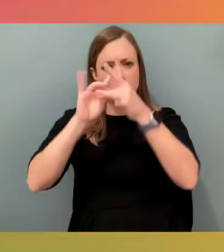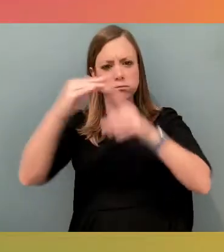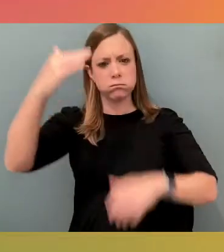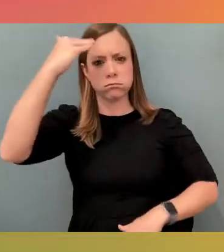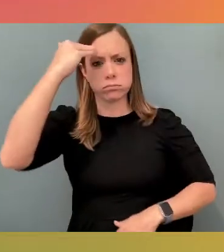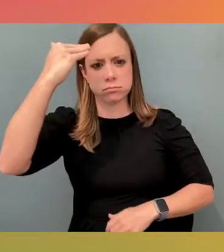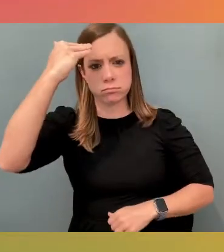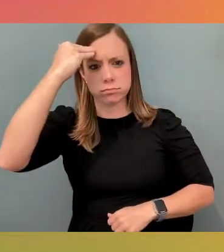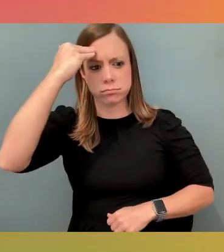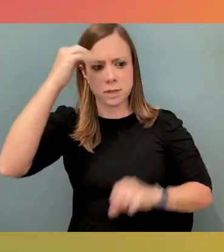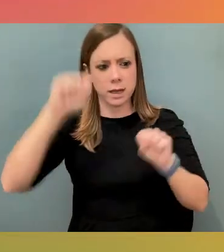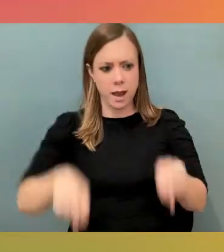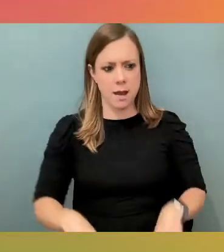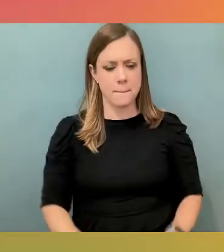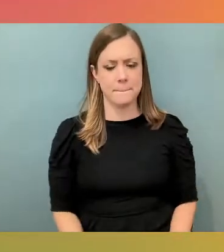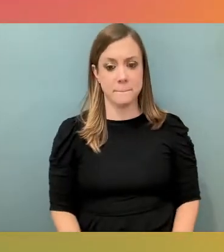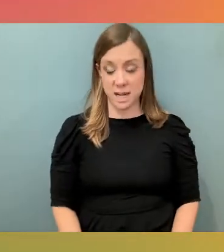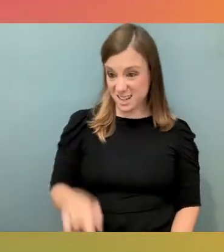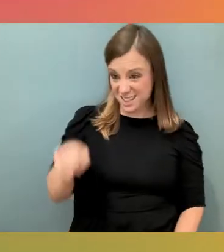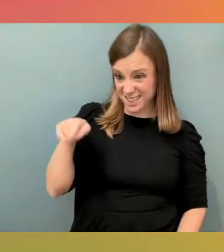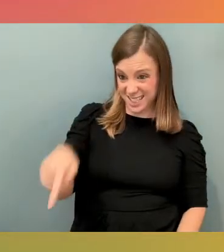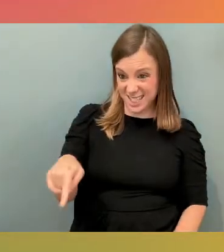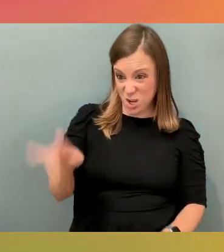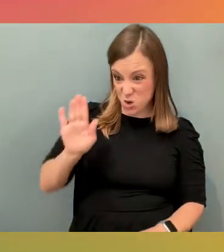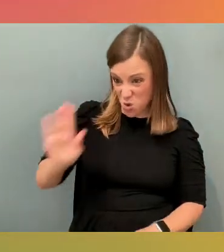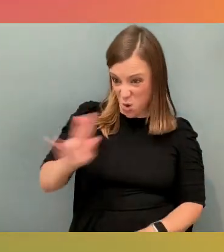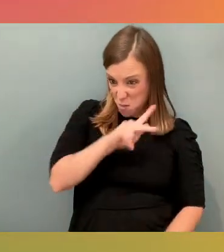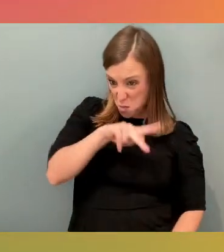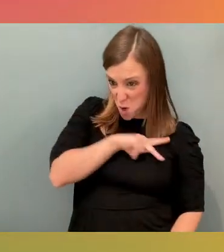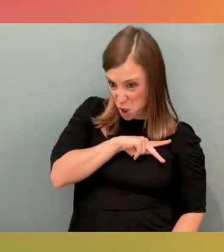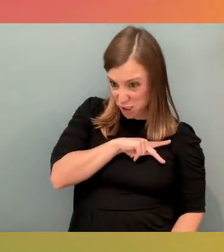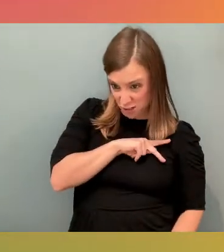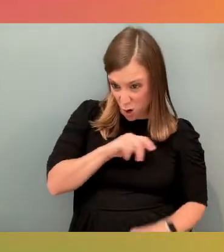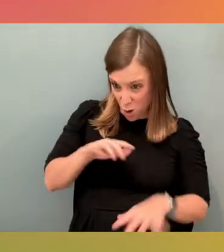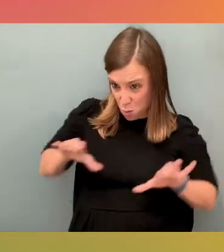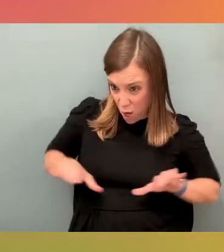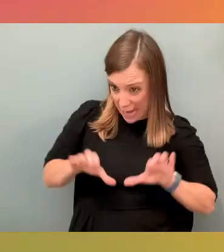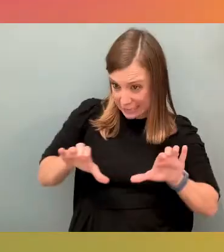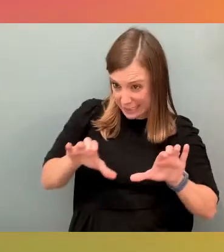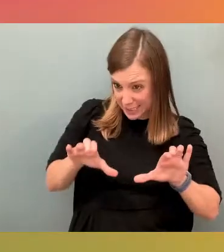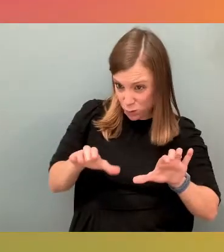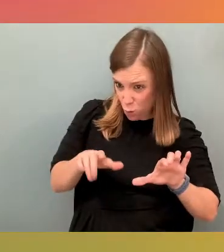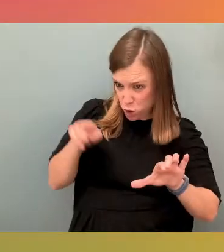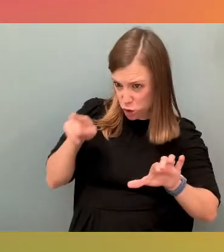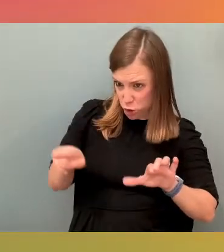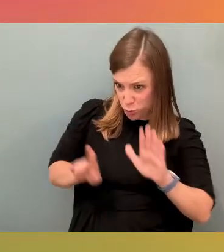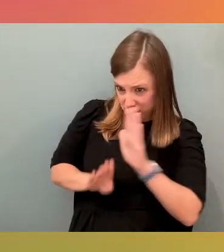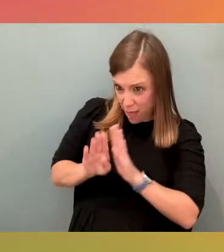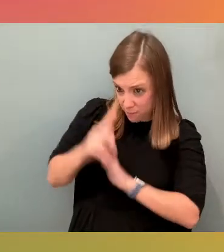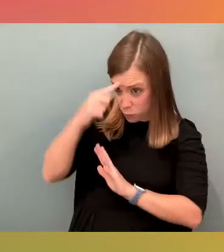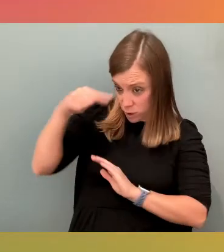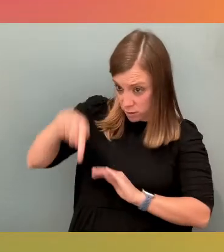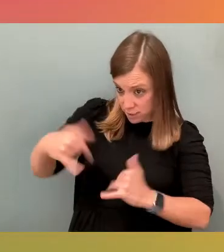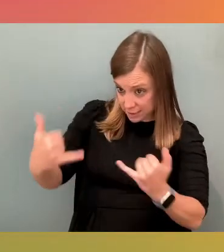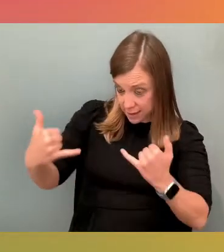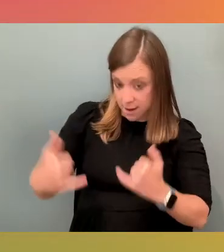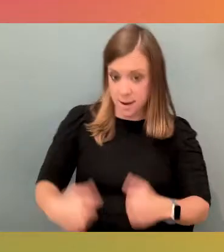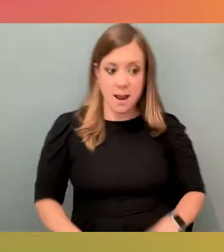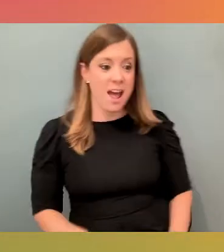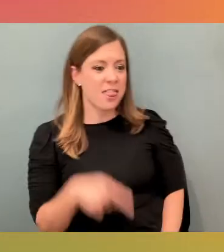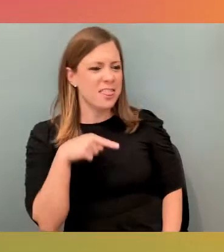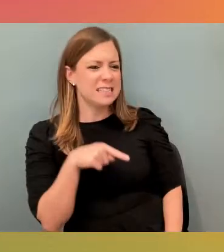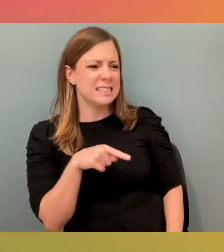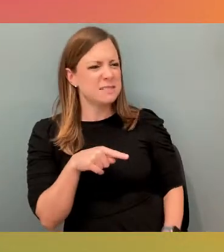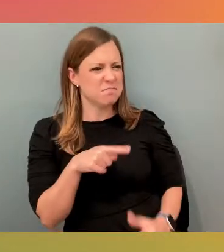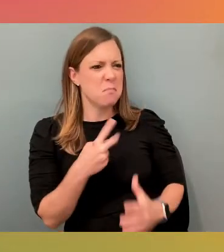this more like your own personal practice, or did you build it for this environment? A little bit of both. This was Uh-huh. pretty similar to what I enjoy doing. A lot